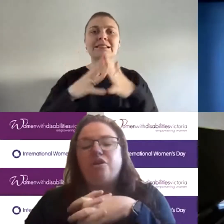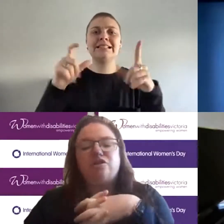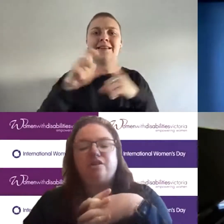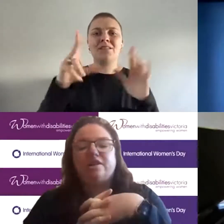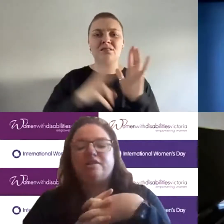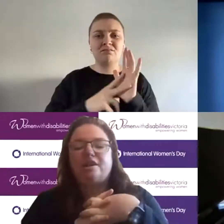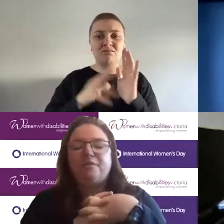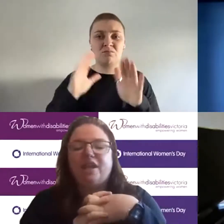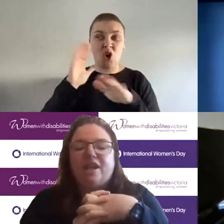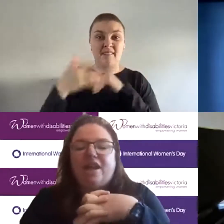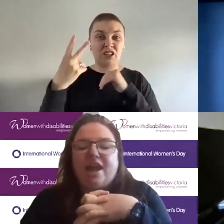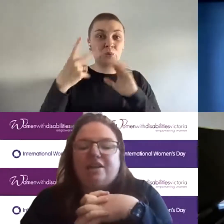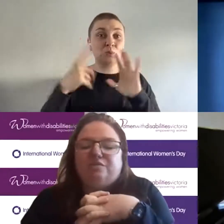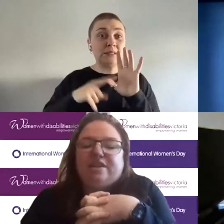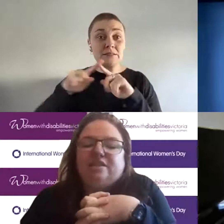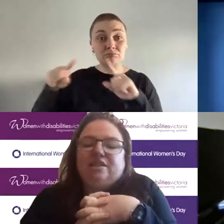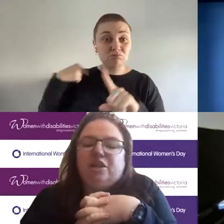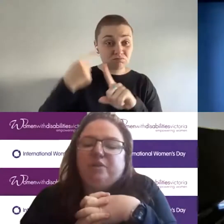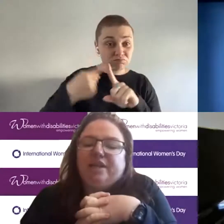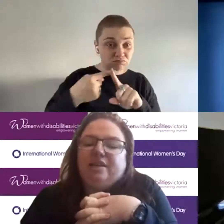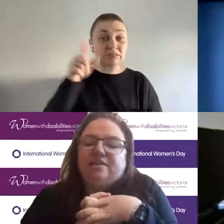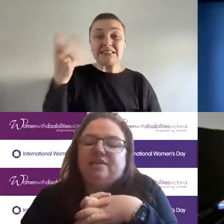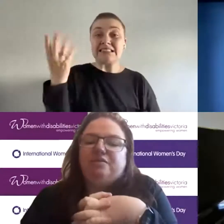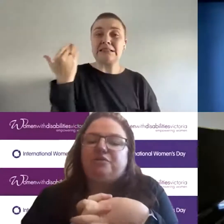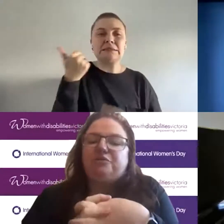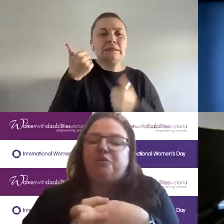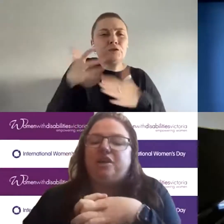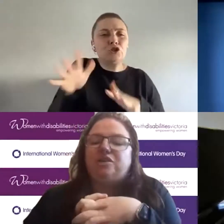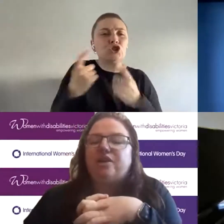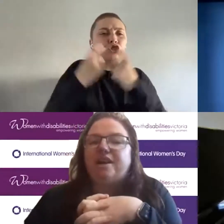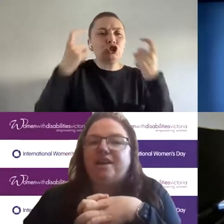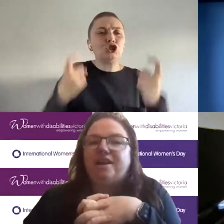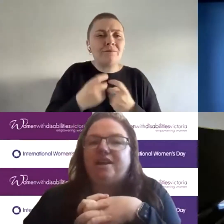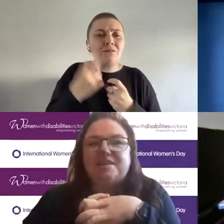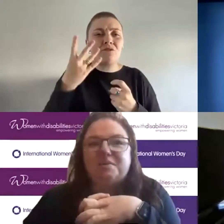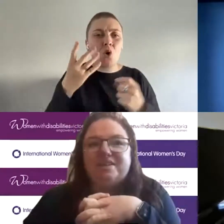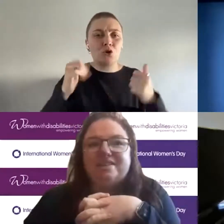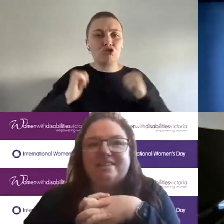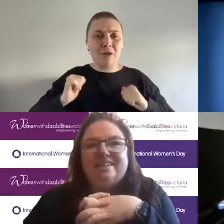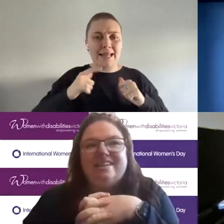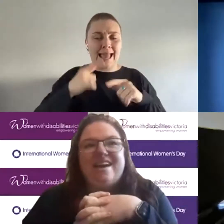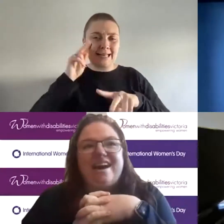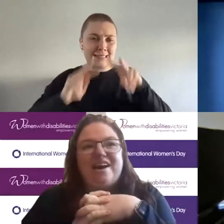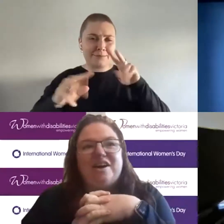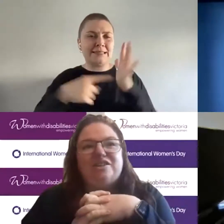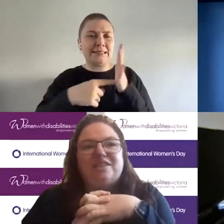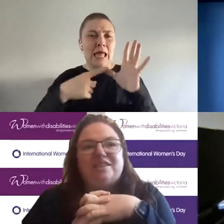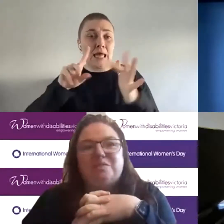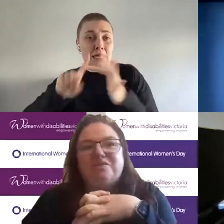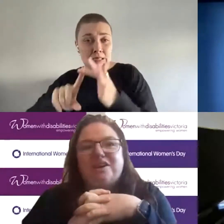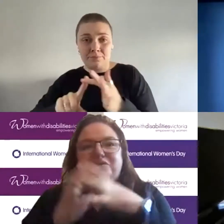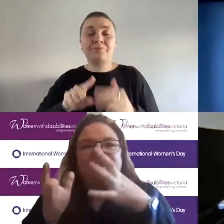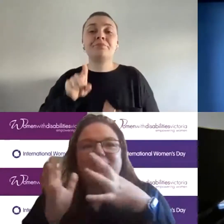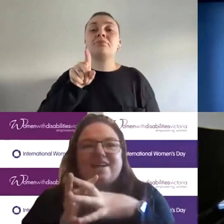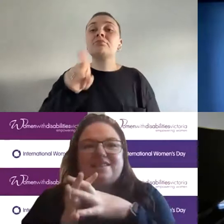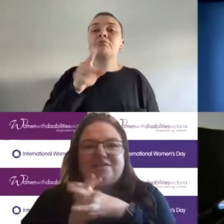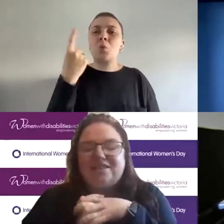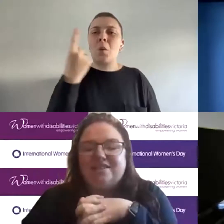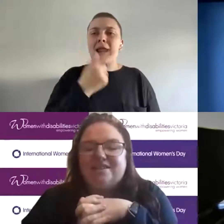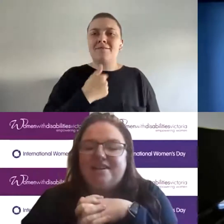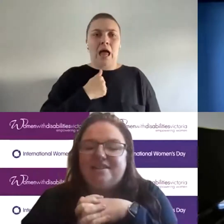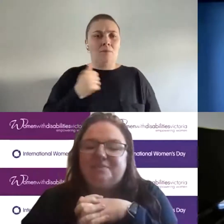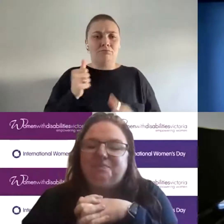for over 2 years now, and has recently completed a Certificate 4 in Training and Assessment. She is one of our